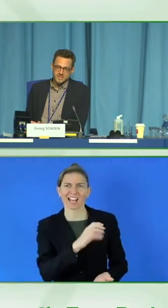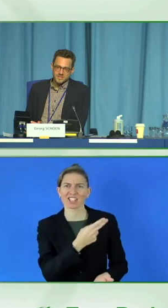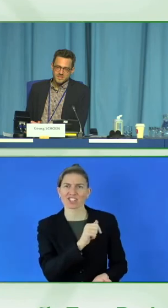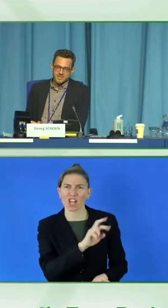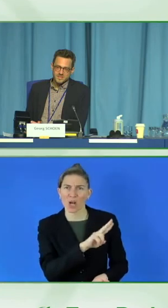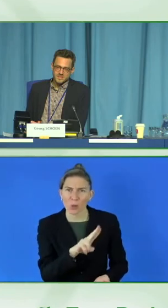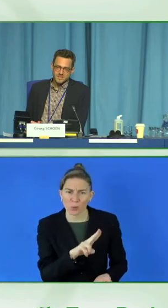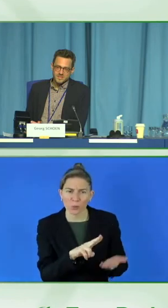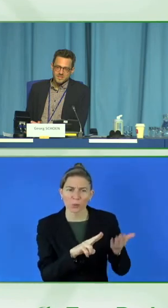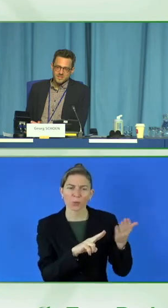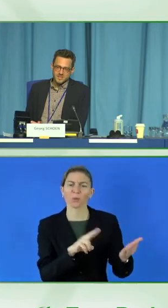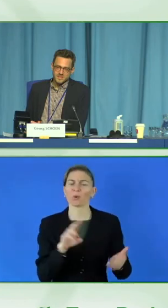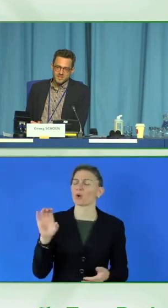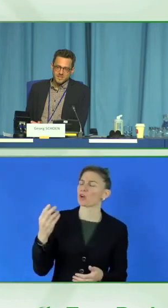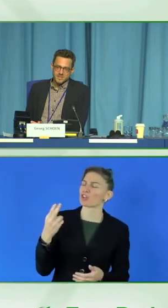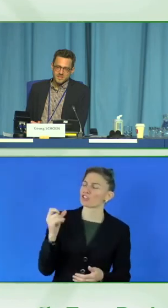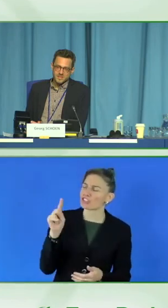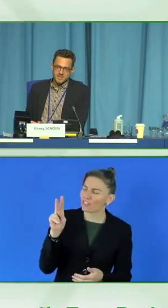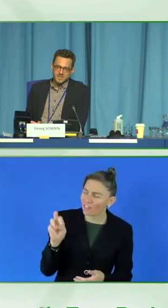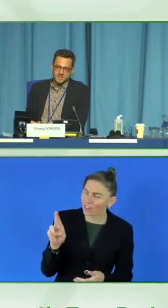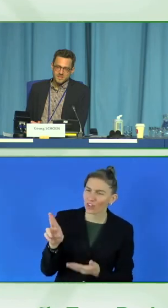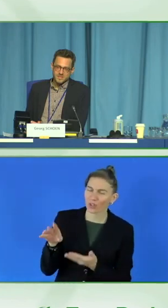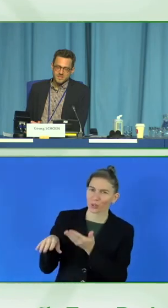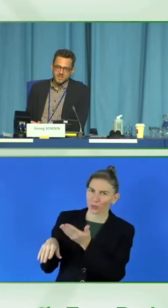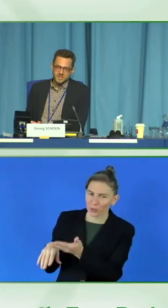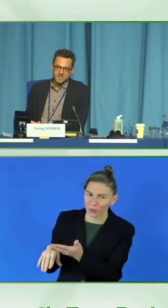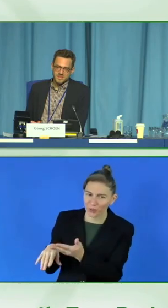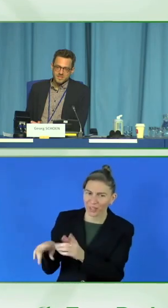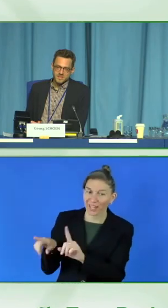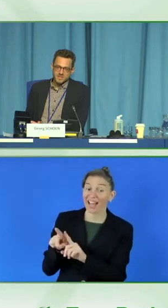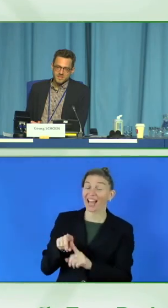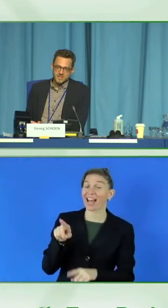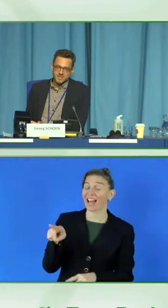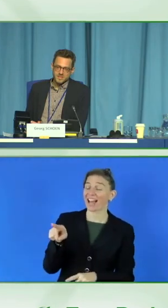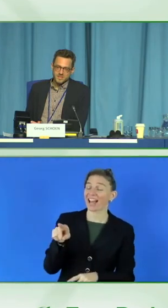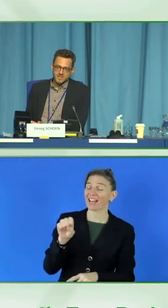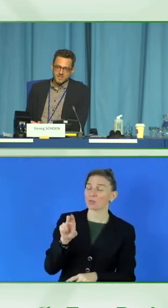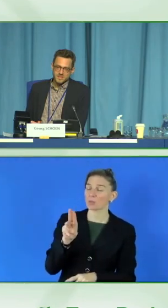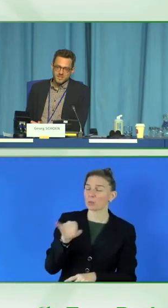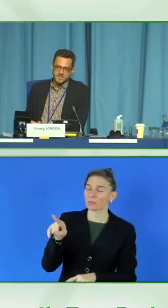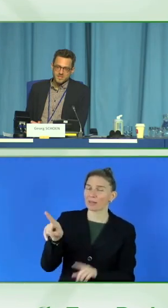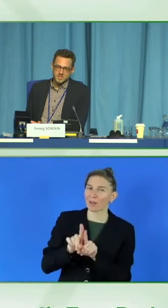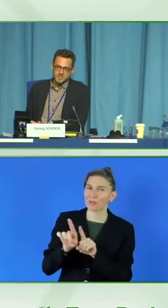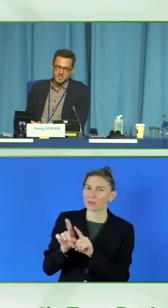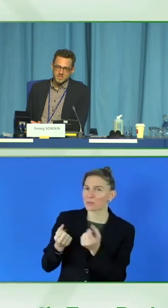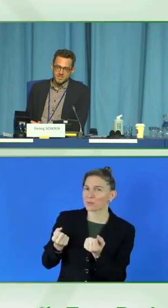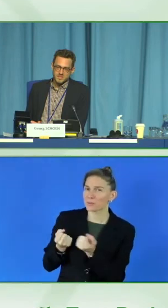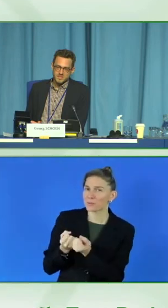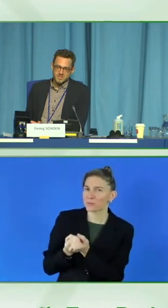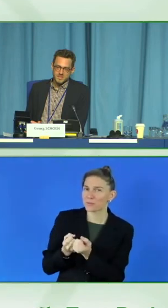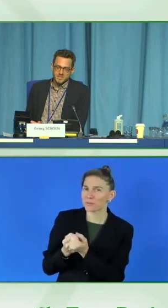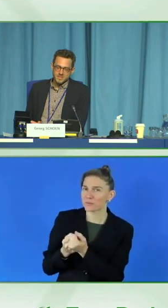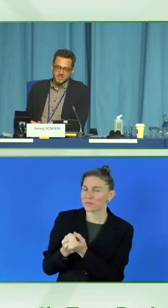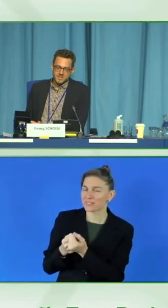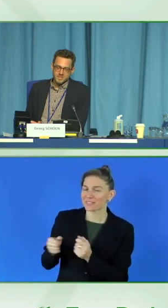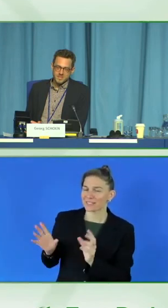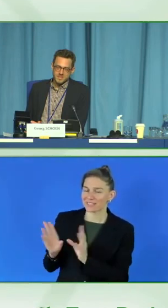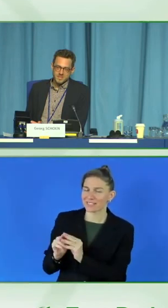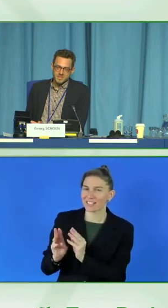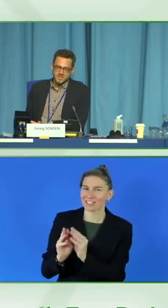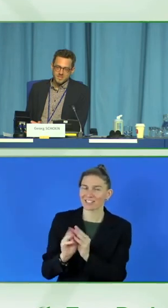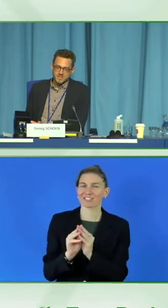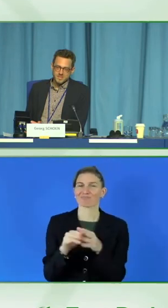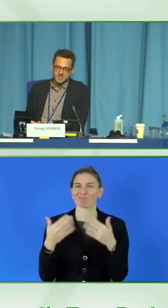Christopher, and you, and Sumi, who's been supporting us in all these sessions. I'm